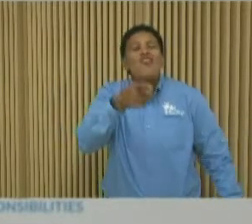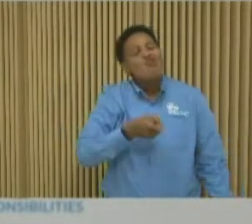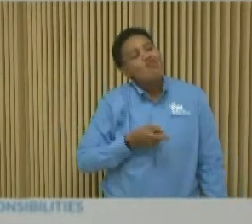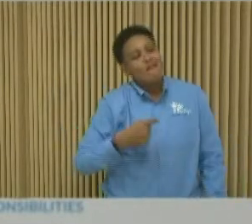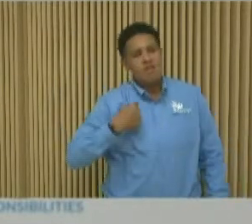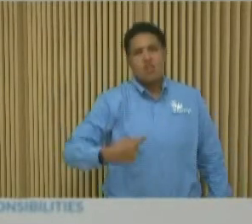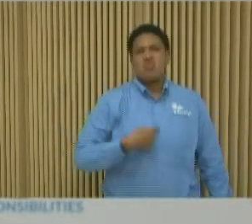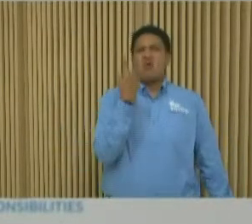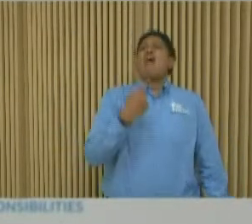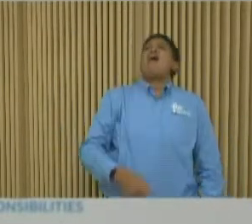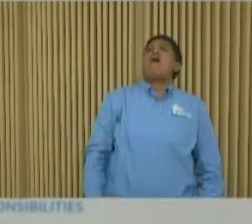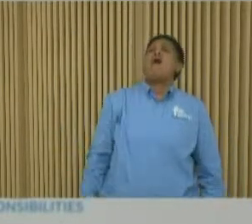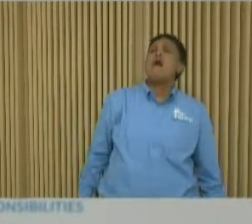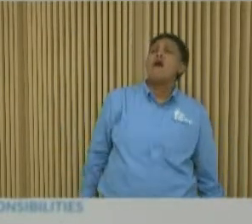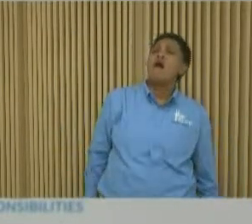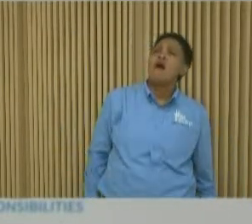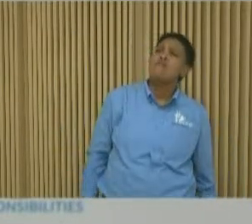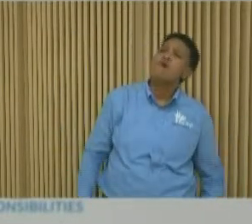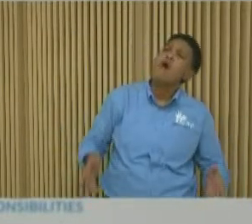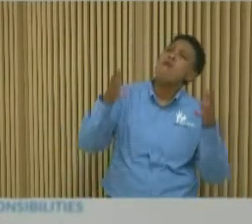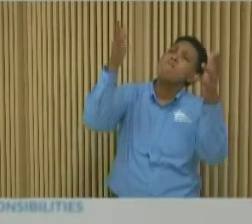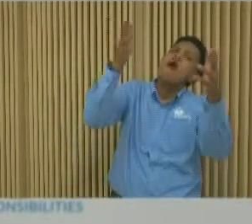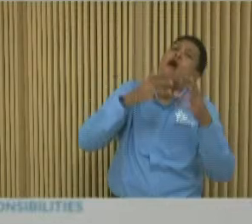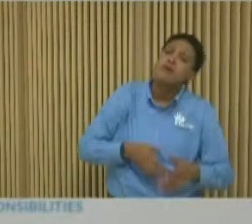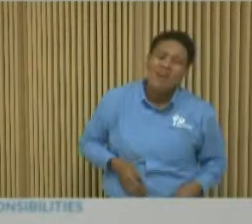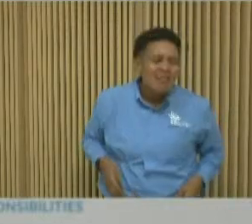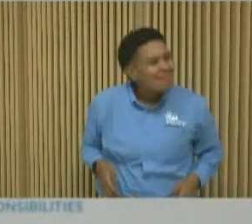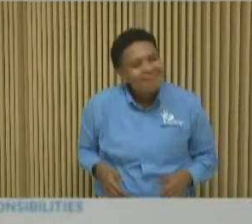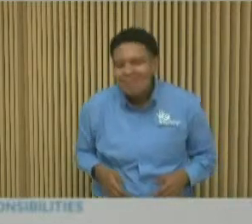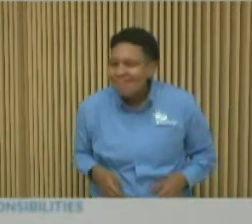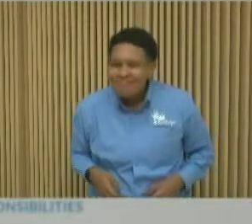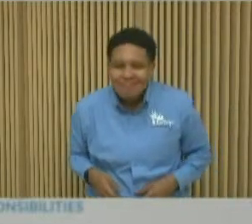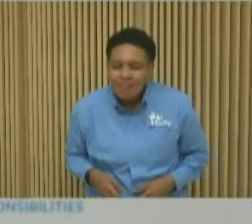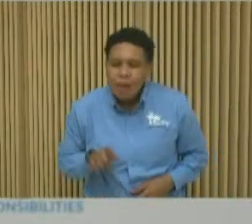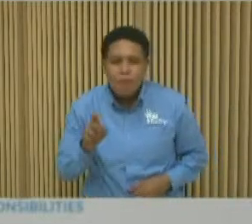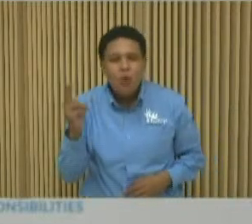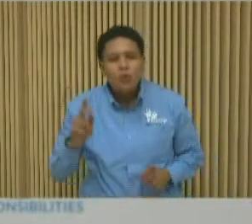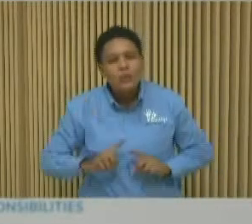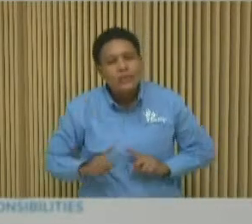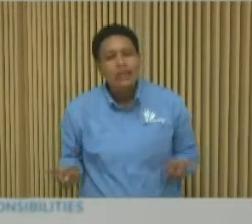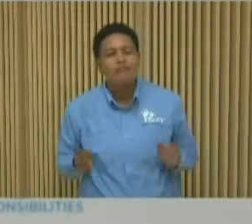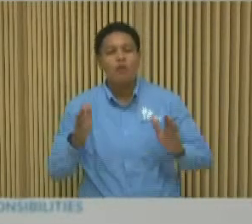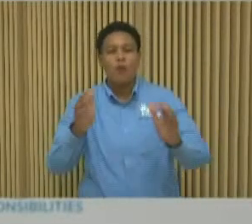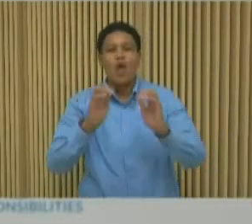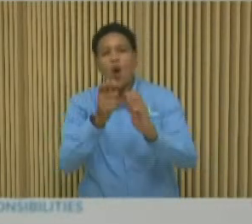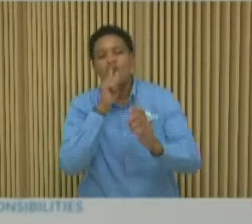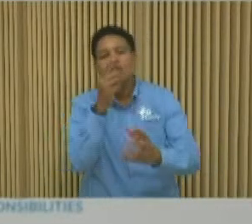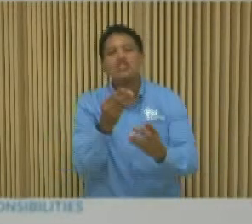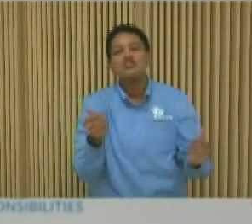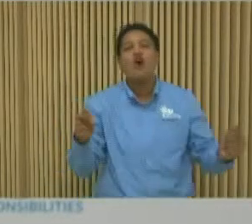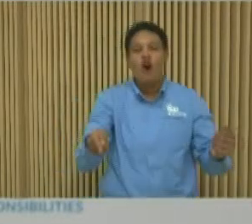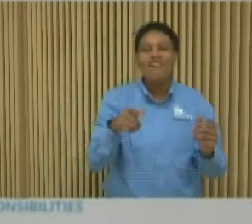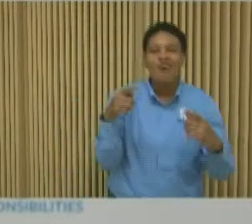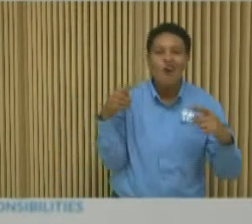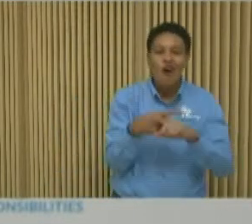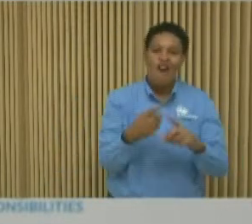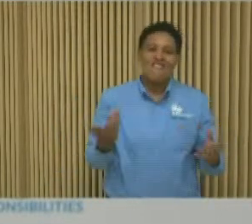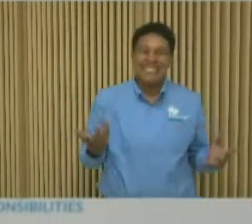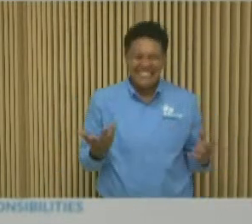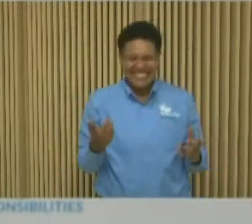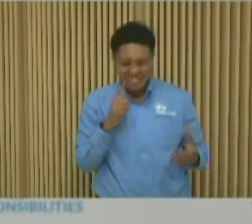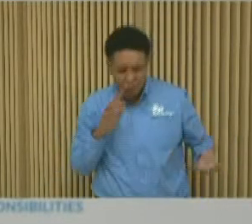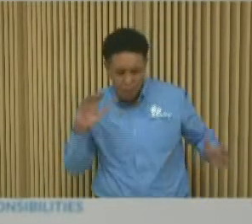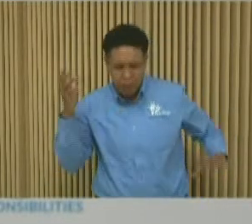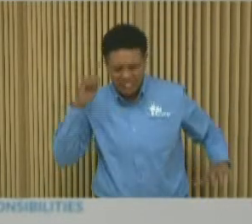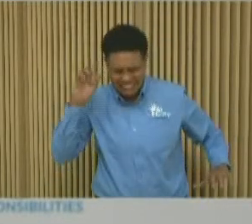disrespected. We must use the other means to resolve conflicts,